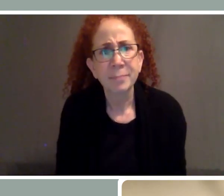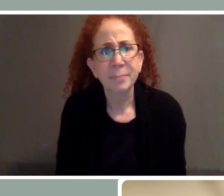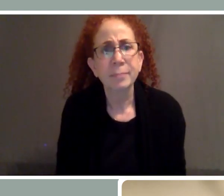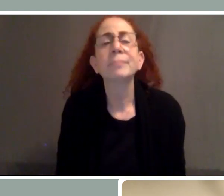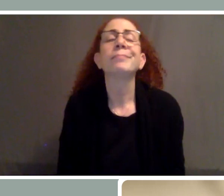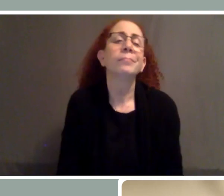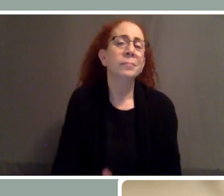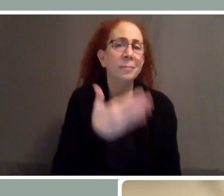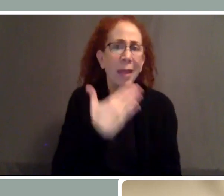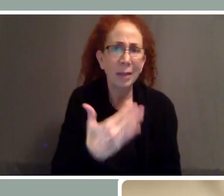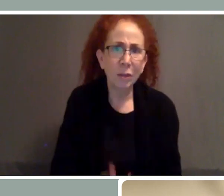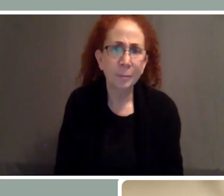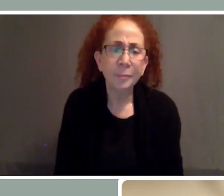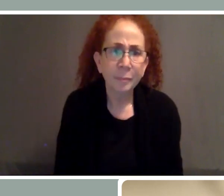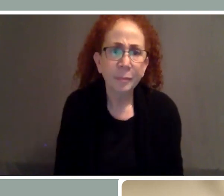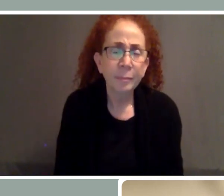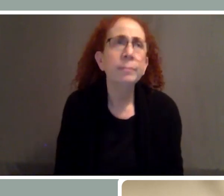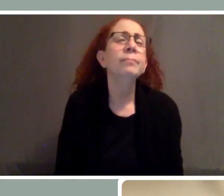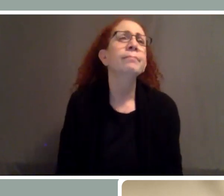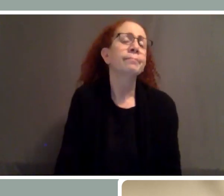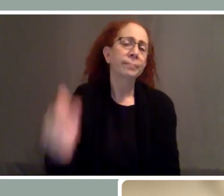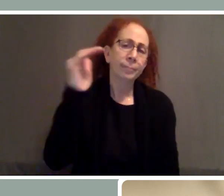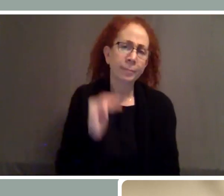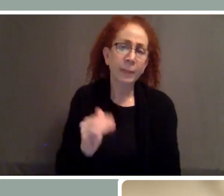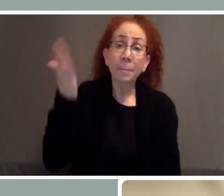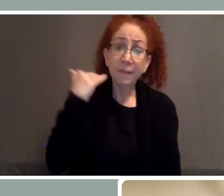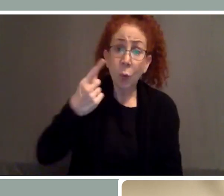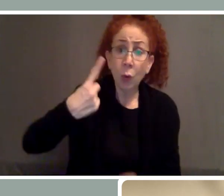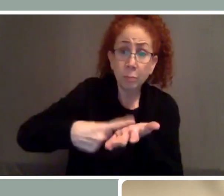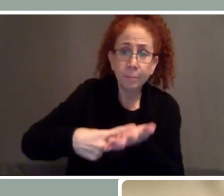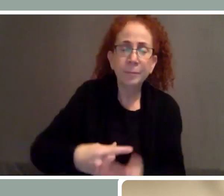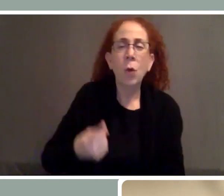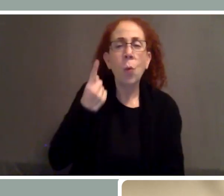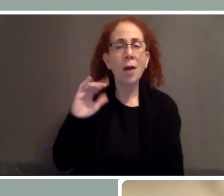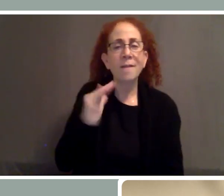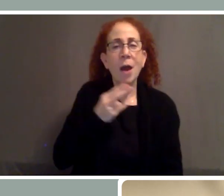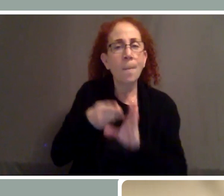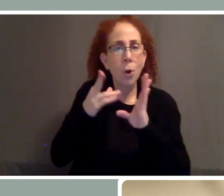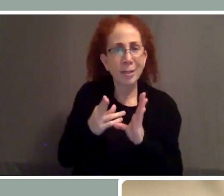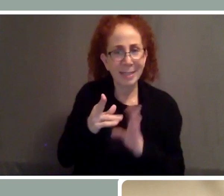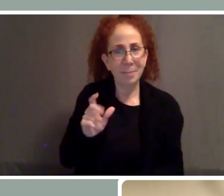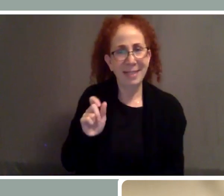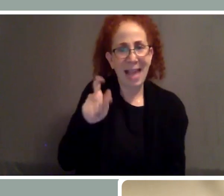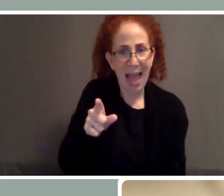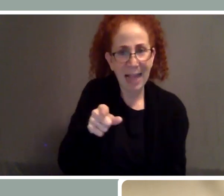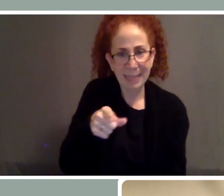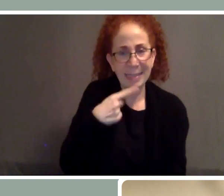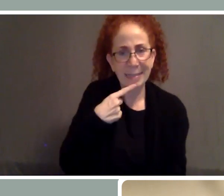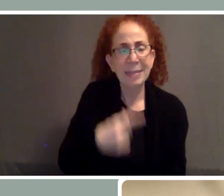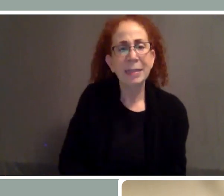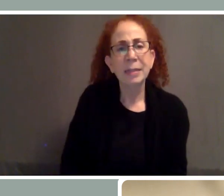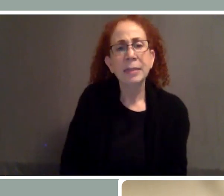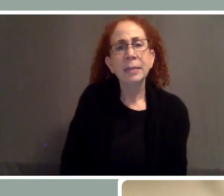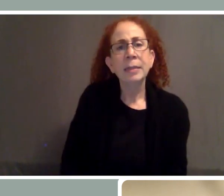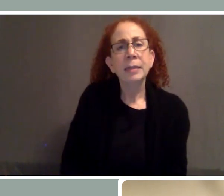Great, thank you. When you were talking before, one of our participants asked